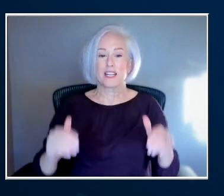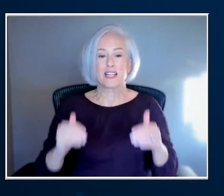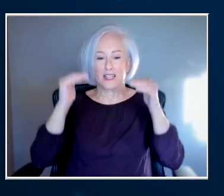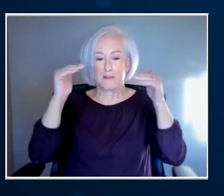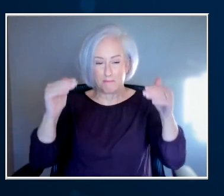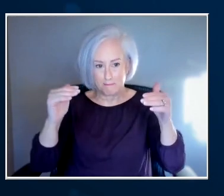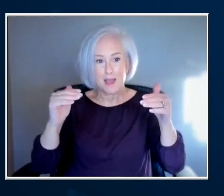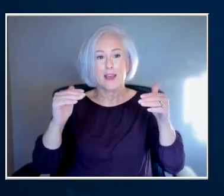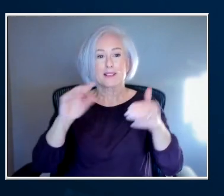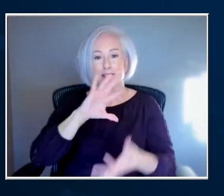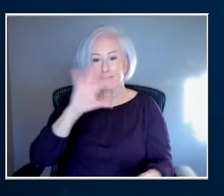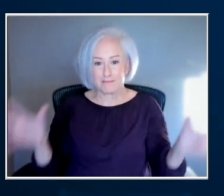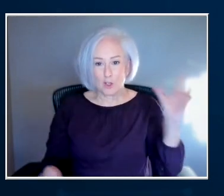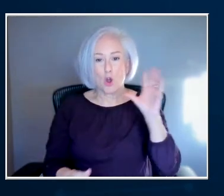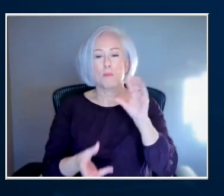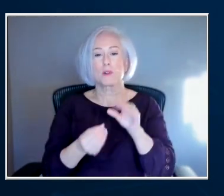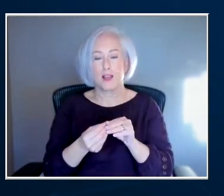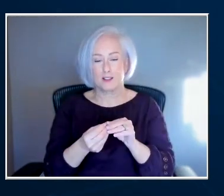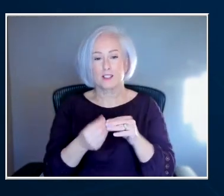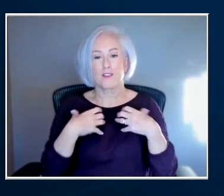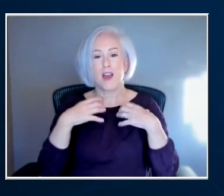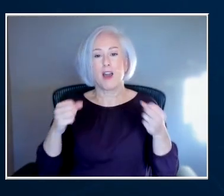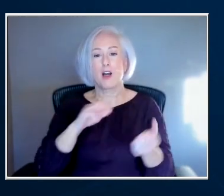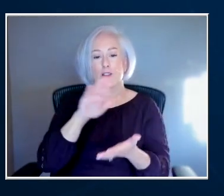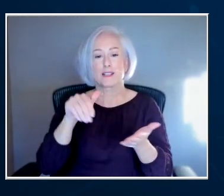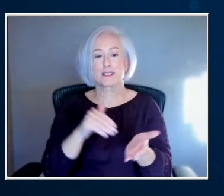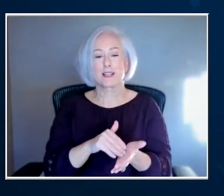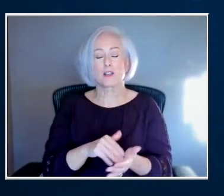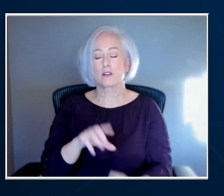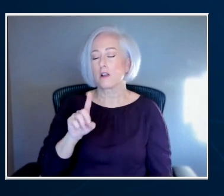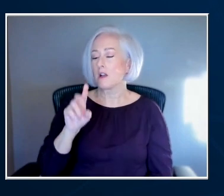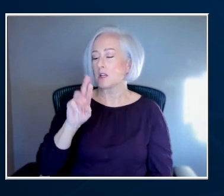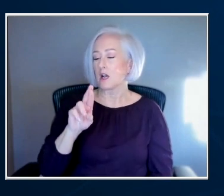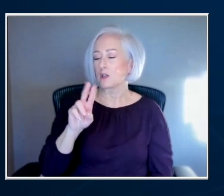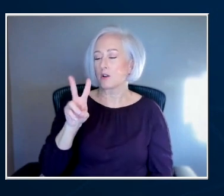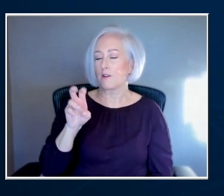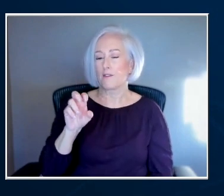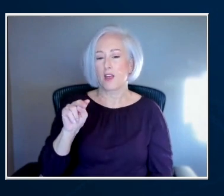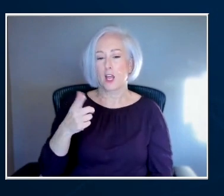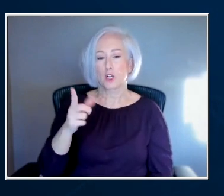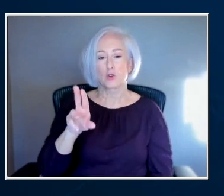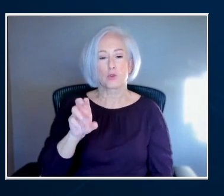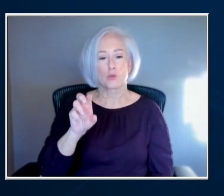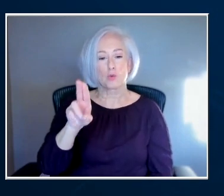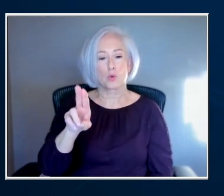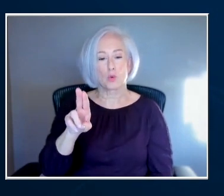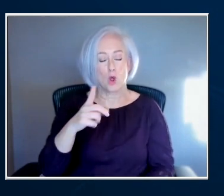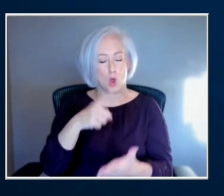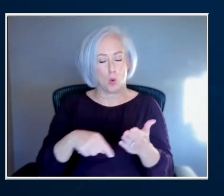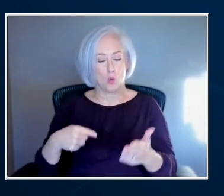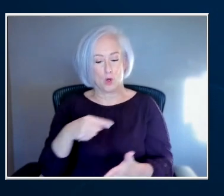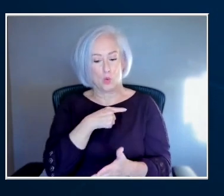Guru, what do we do here specifically that you really wish that maybe other hospitals did and offered?